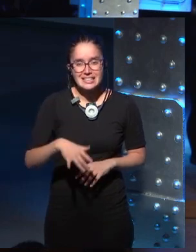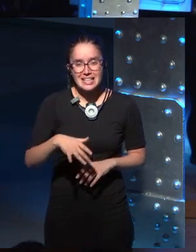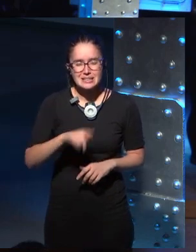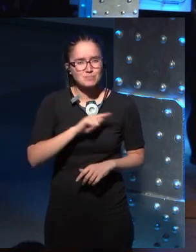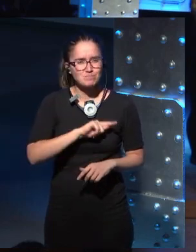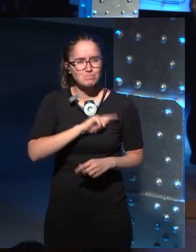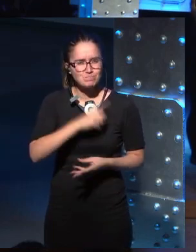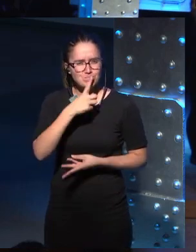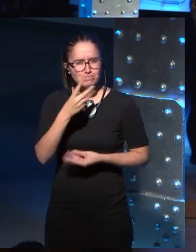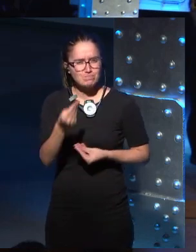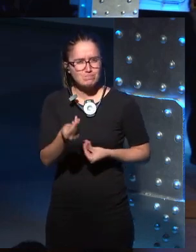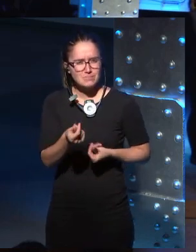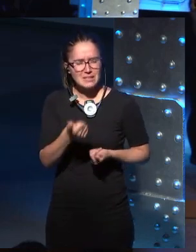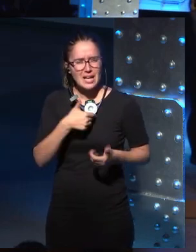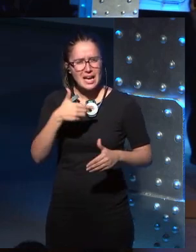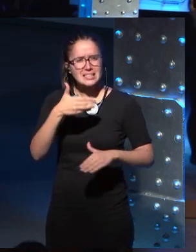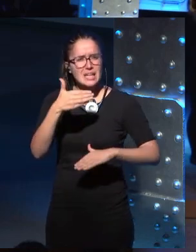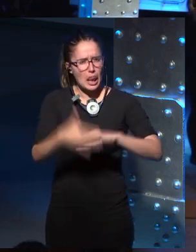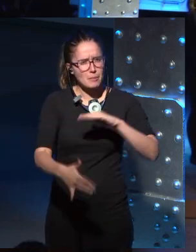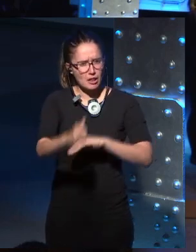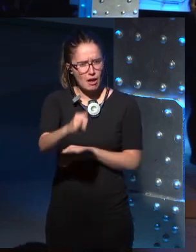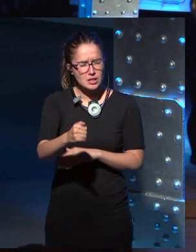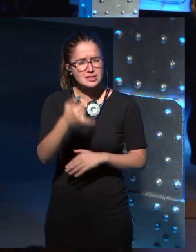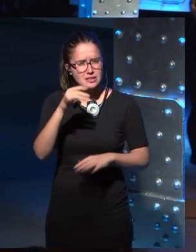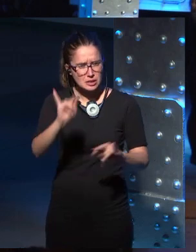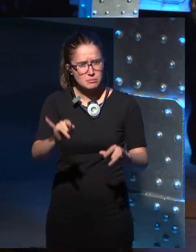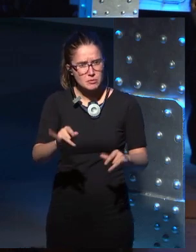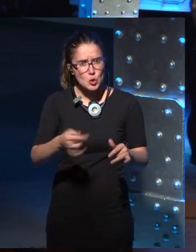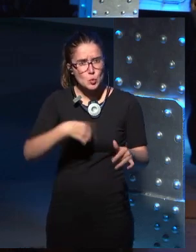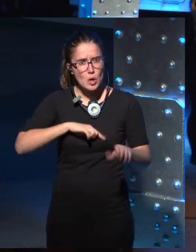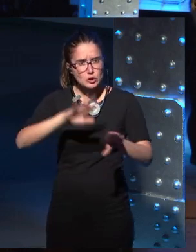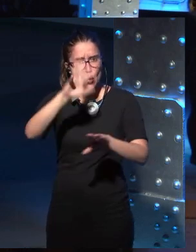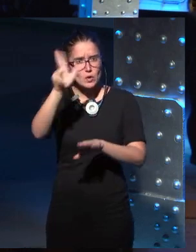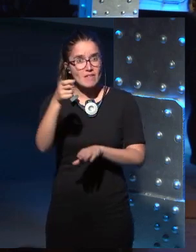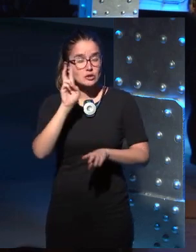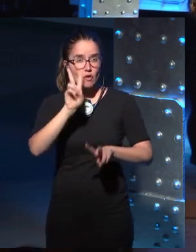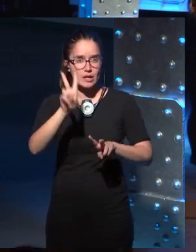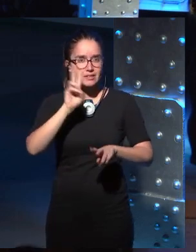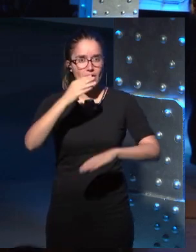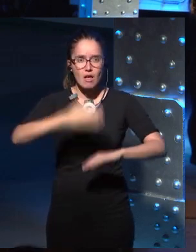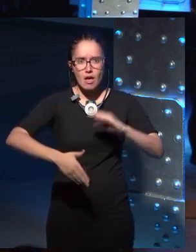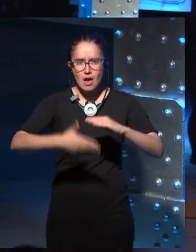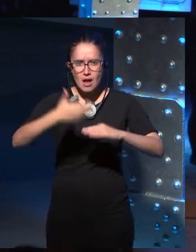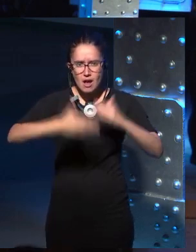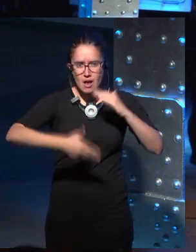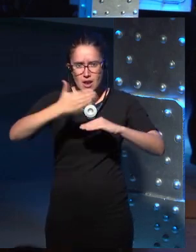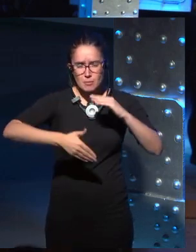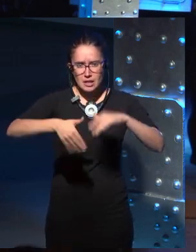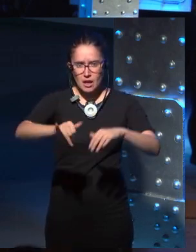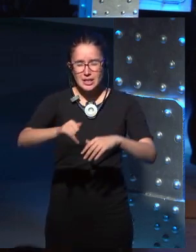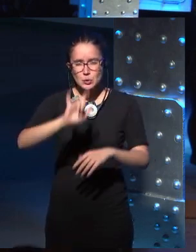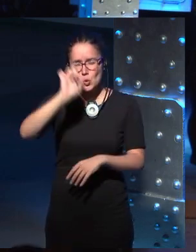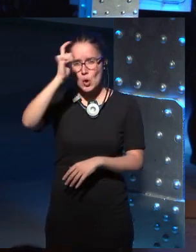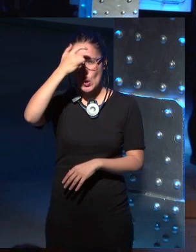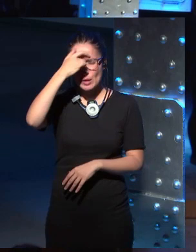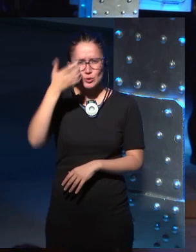There is, yeah, an end to our visible universe. It is a very, very strange concept.